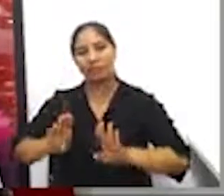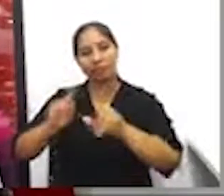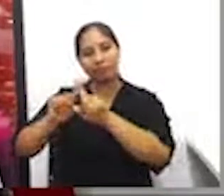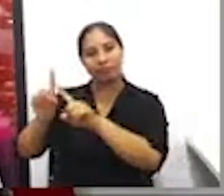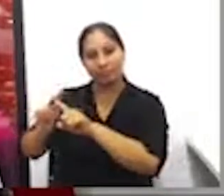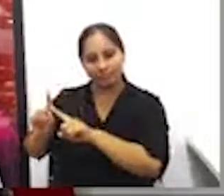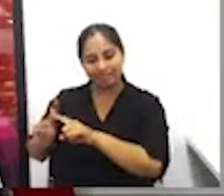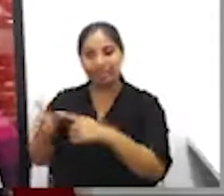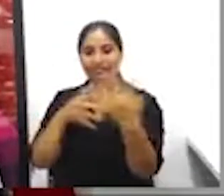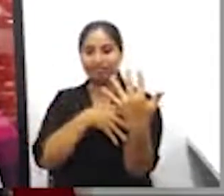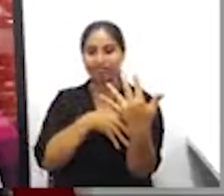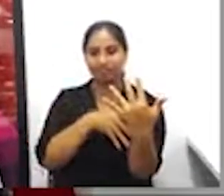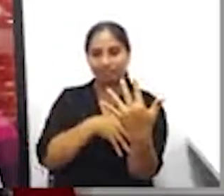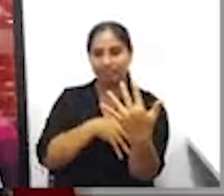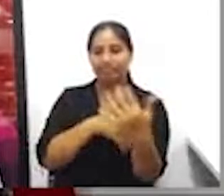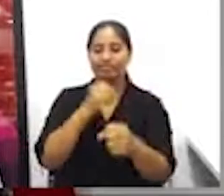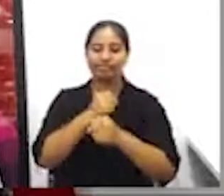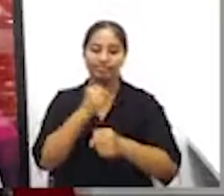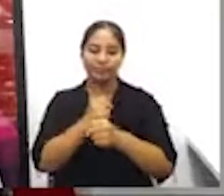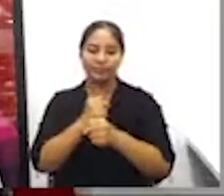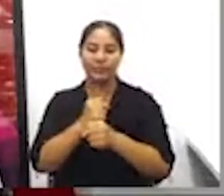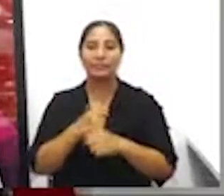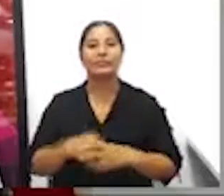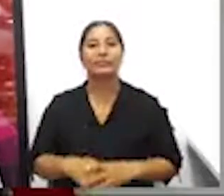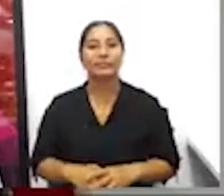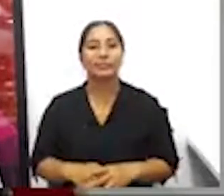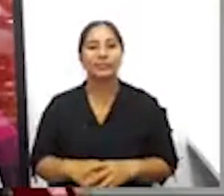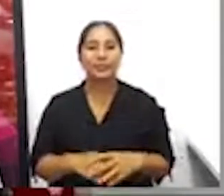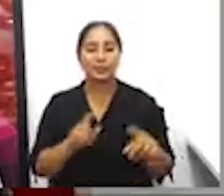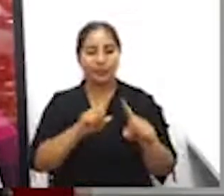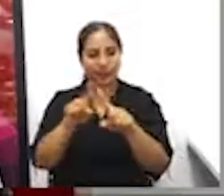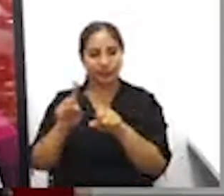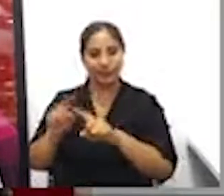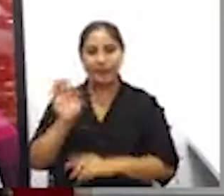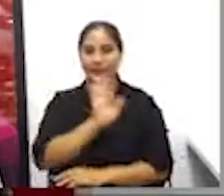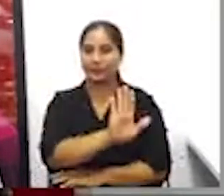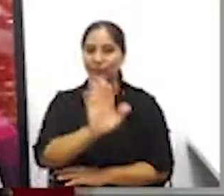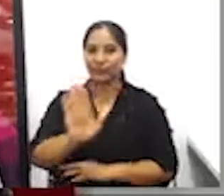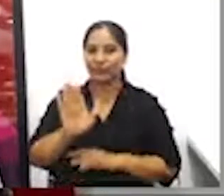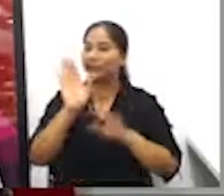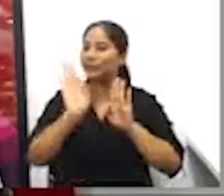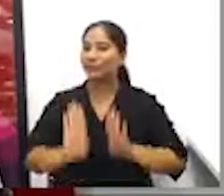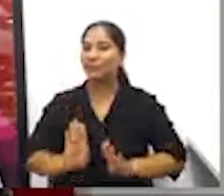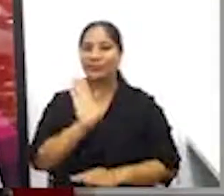whether in fact someday cryptocurrency will be as normal